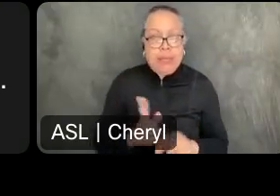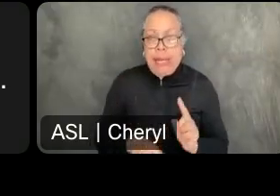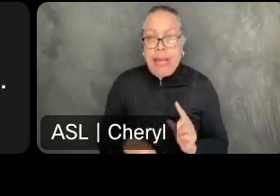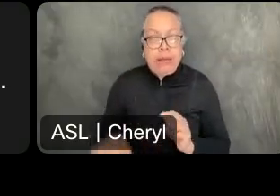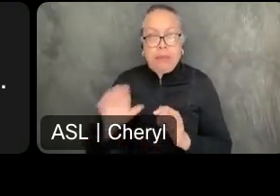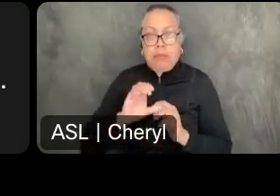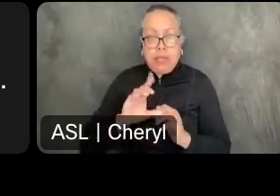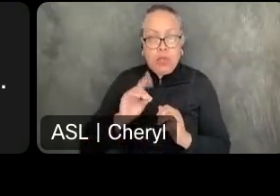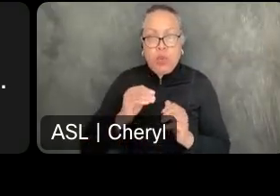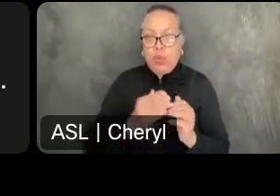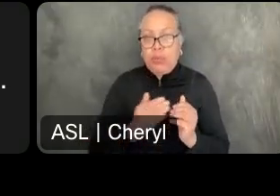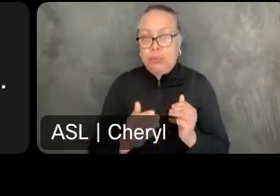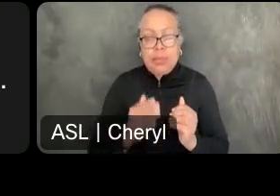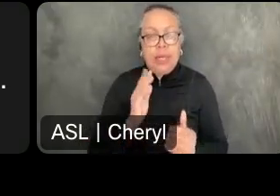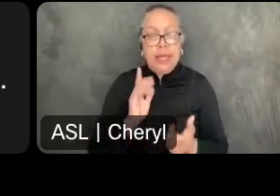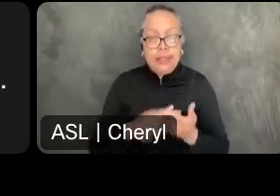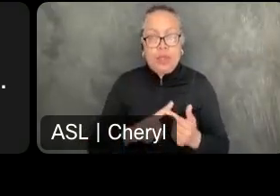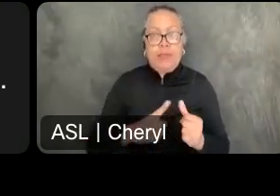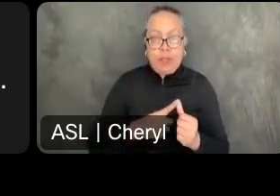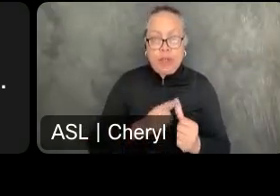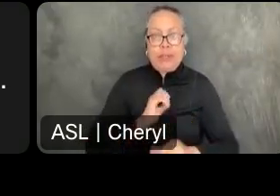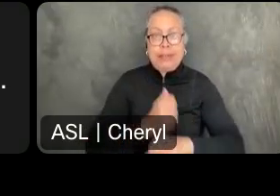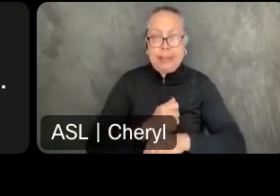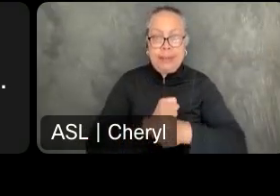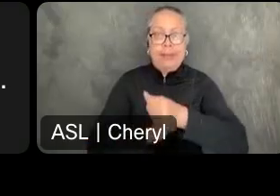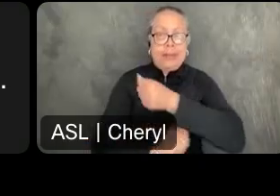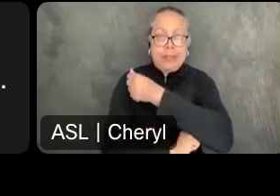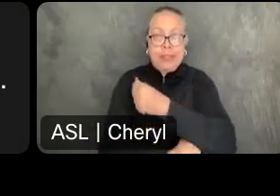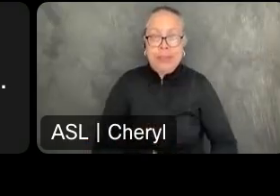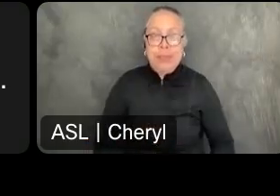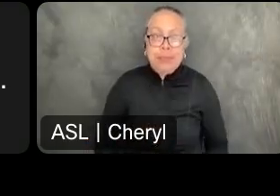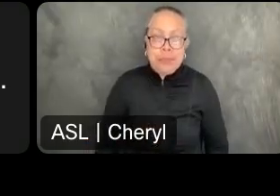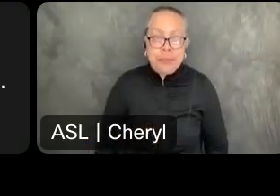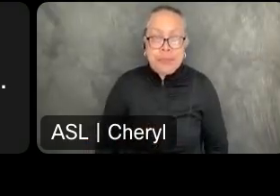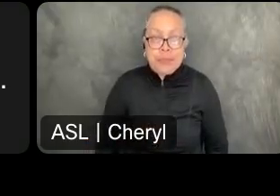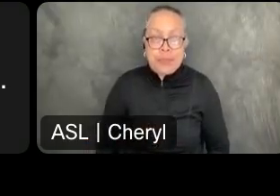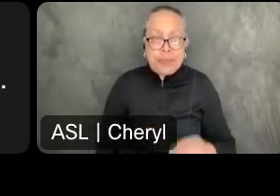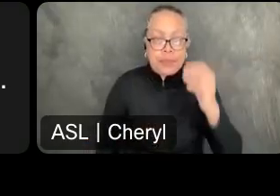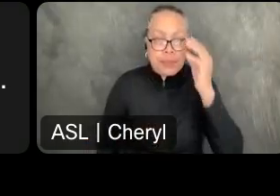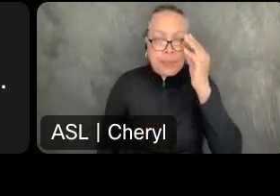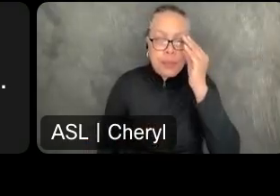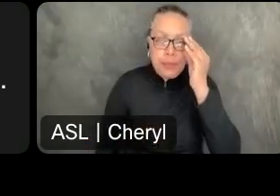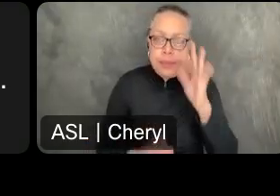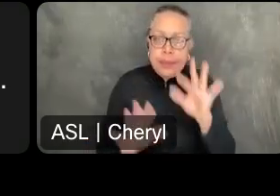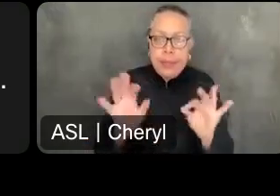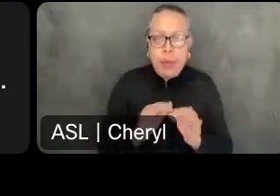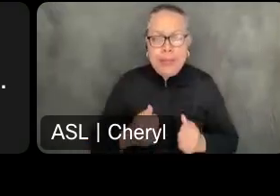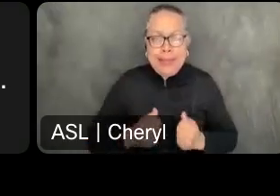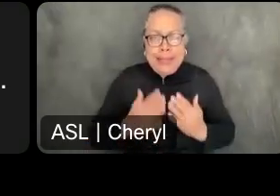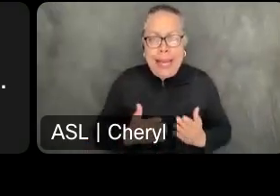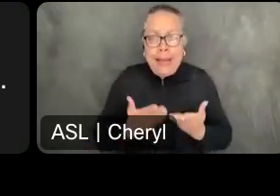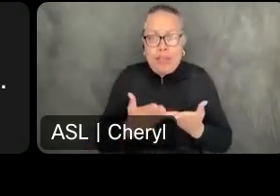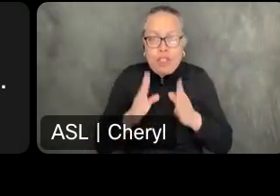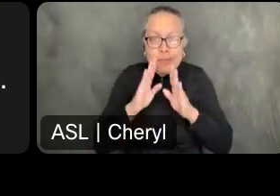about without having those core pieces in place. That we center survivors'